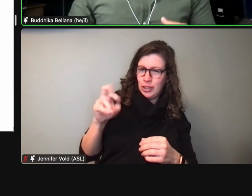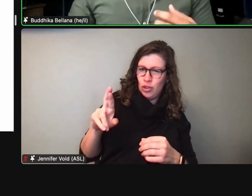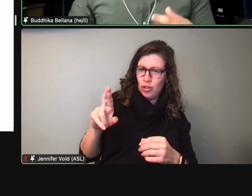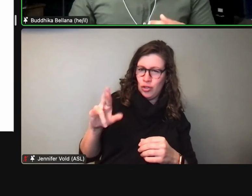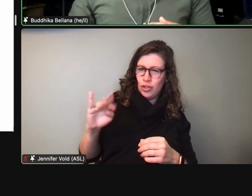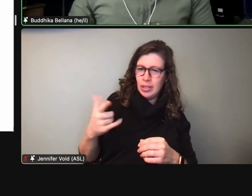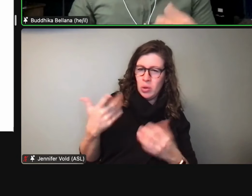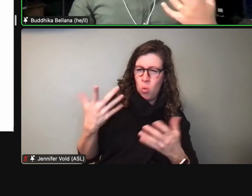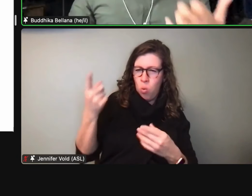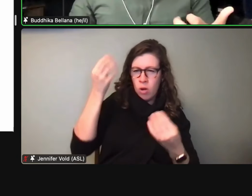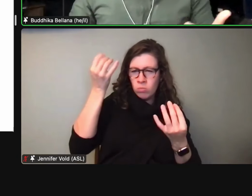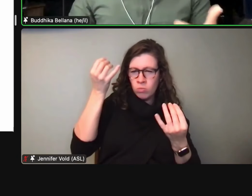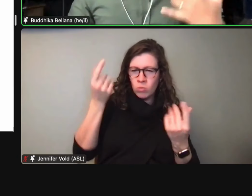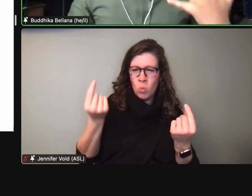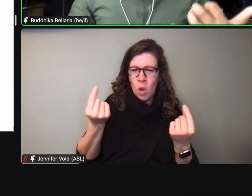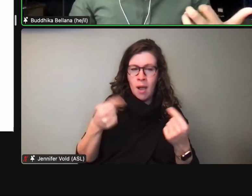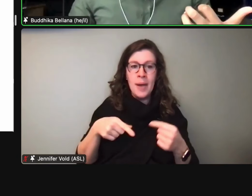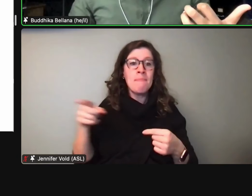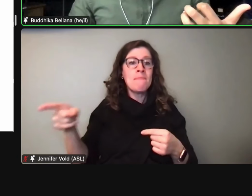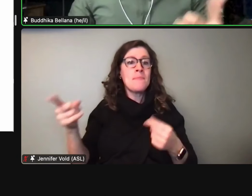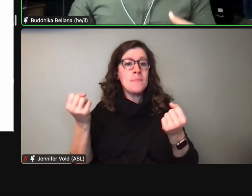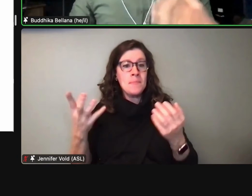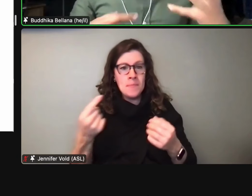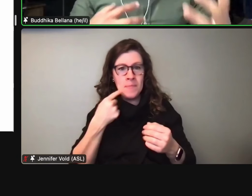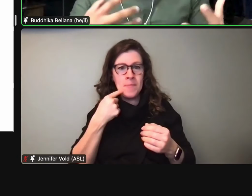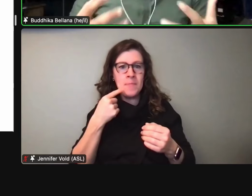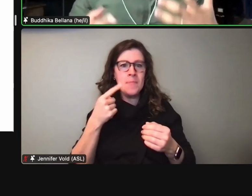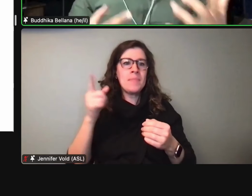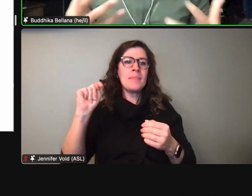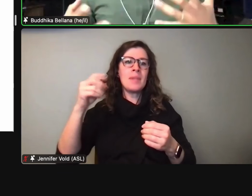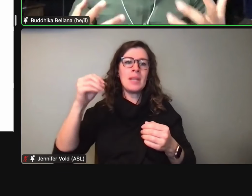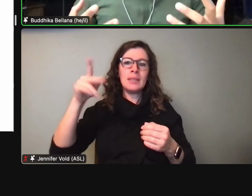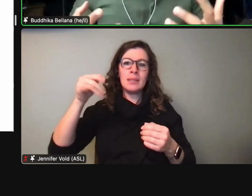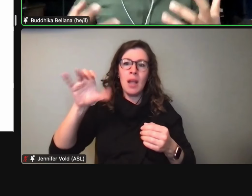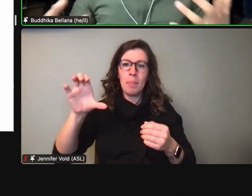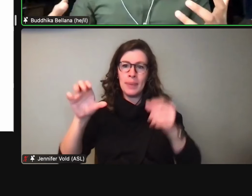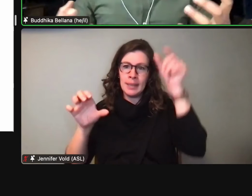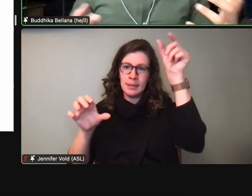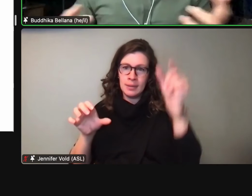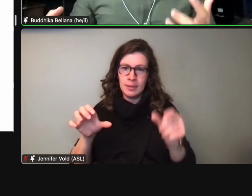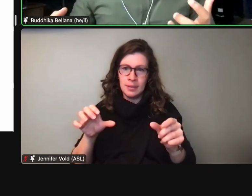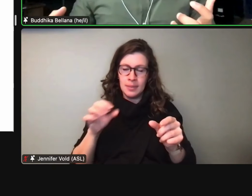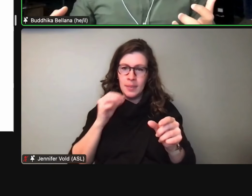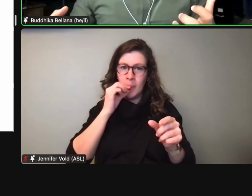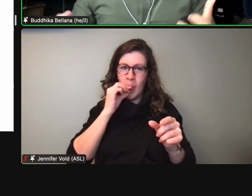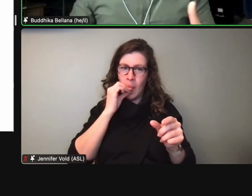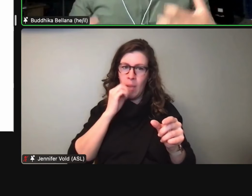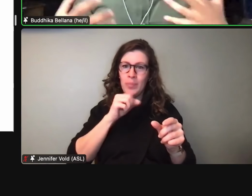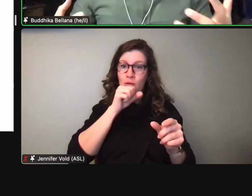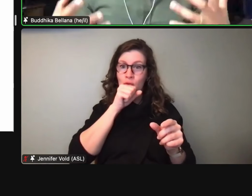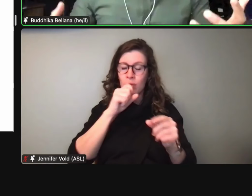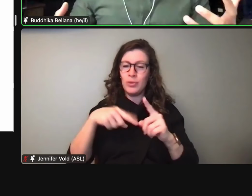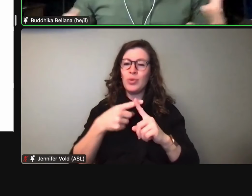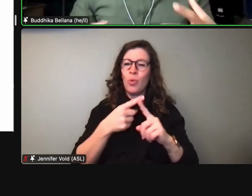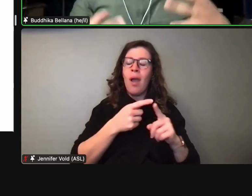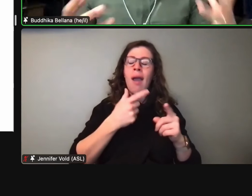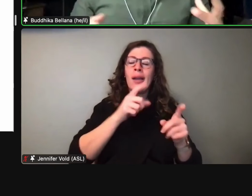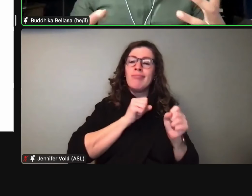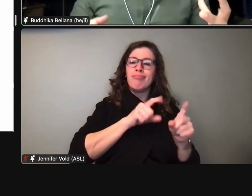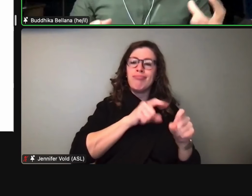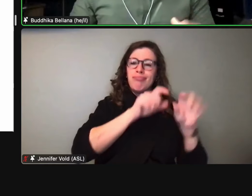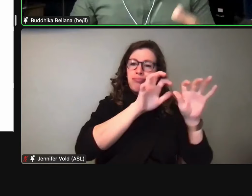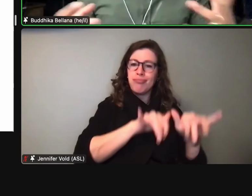here, were reporting a change in the topics of words that were coming to mind during post-story free association. So they felt like it was